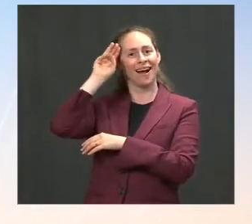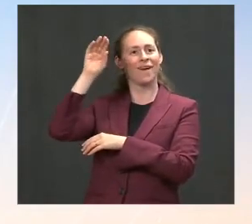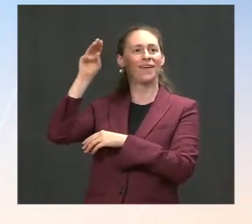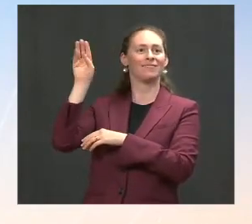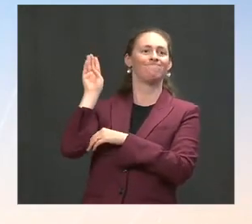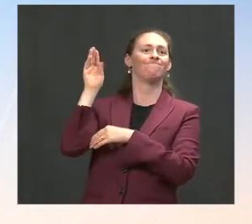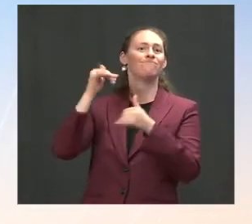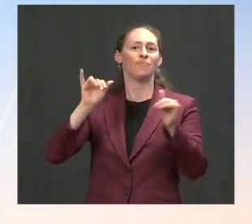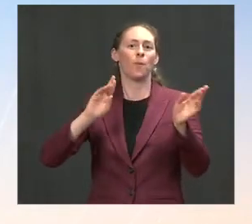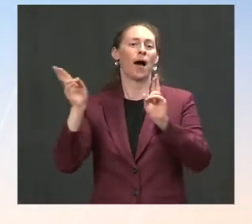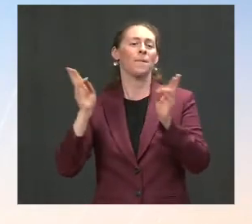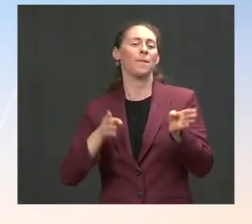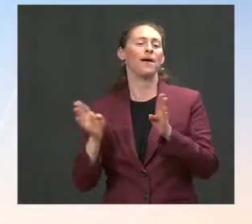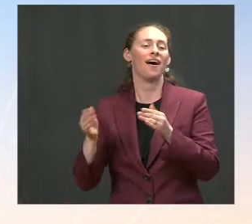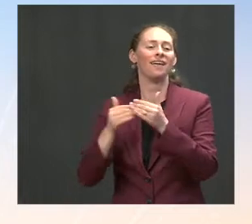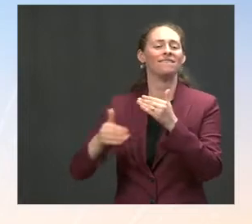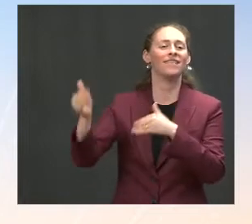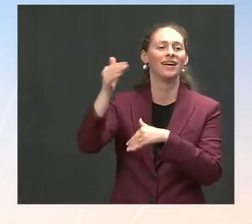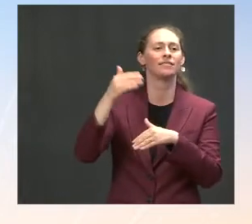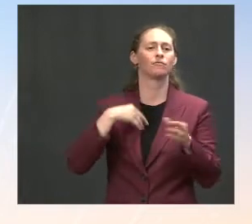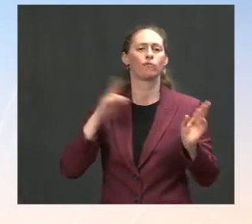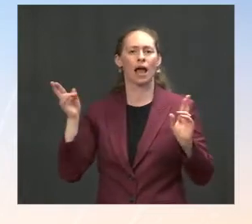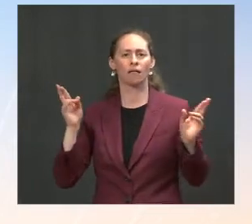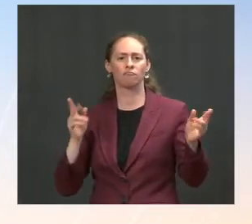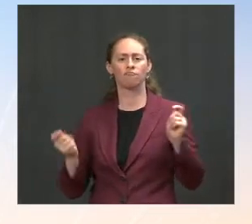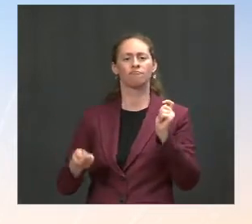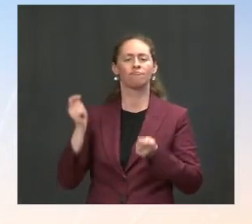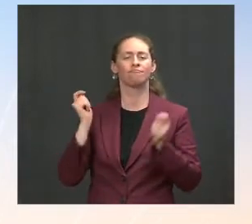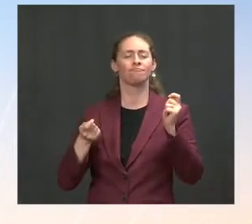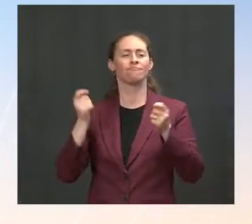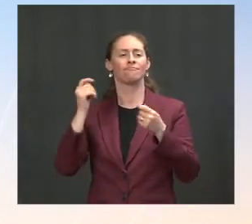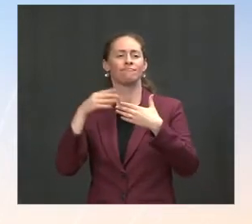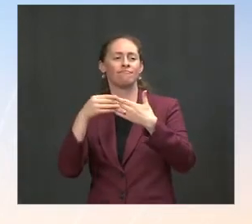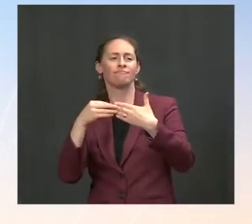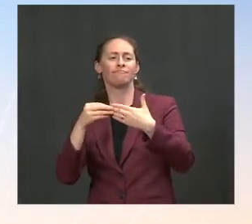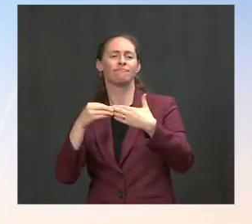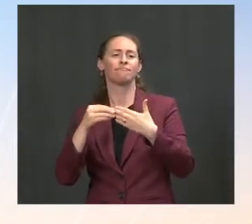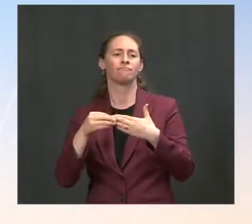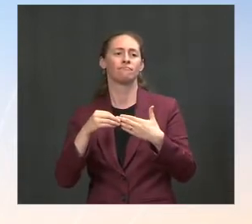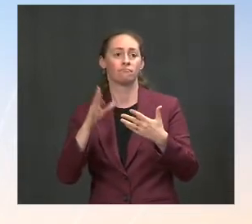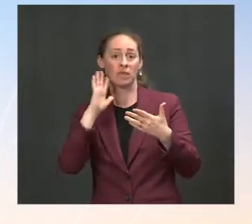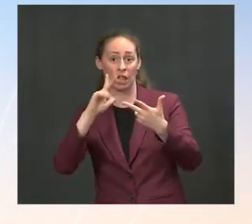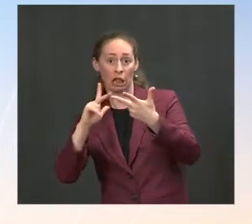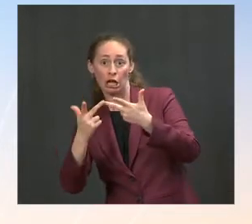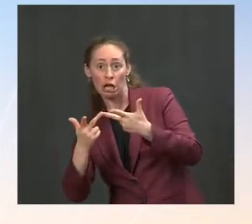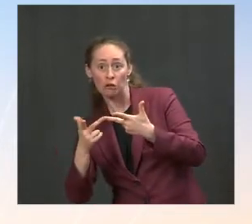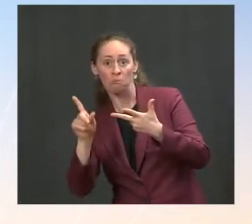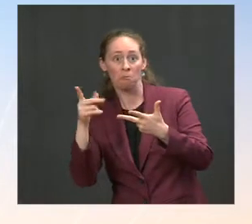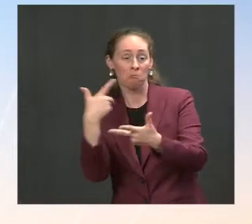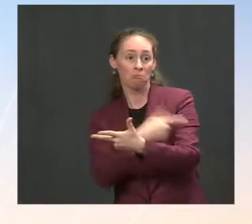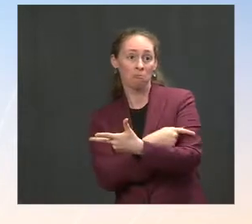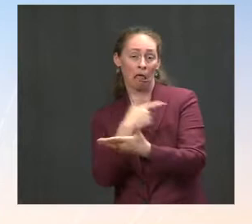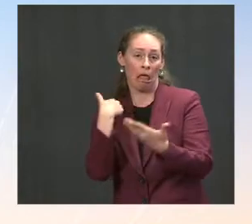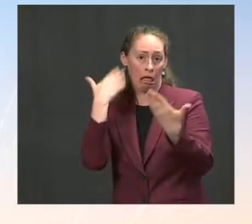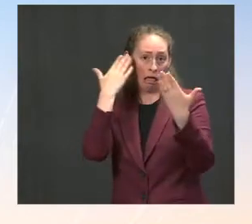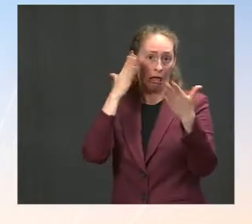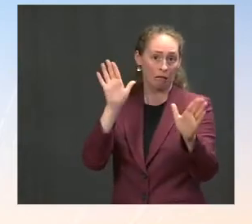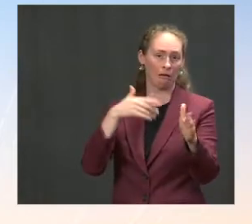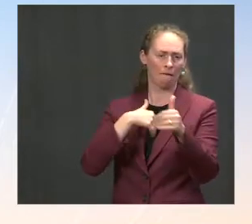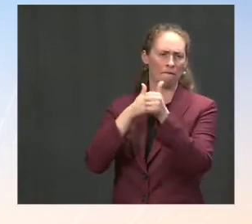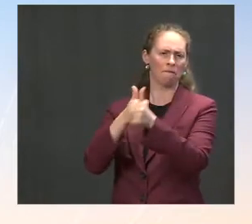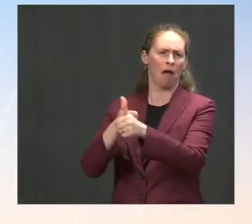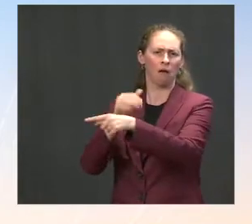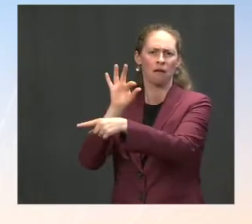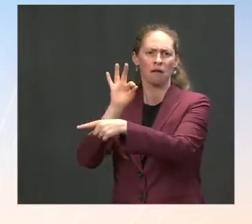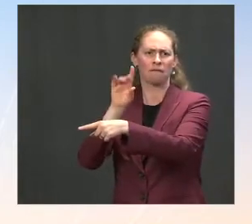maximum flexibility. We don't know if we'll need a booster shot. That's going to be up to the research that's ongoing with the FDA. That's not a recommendation